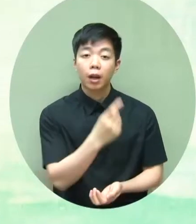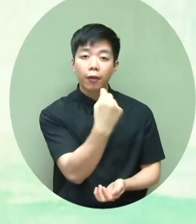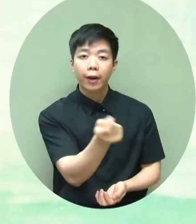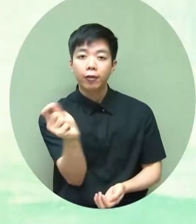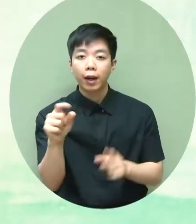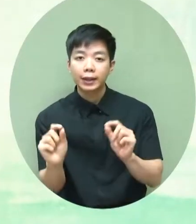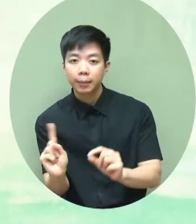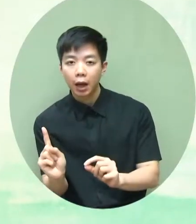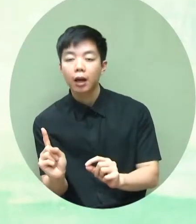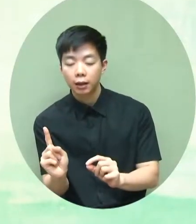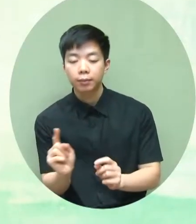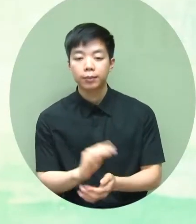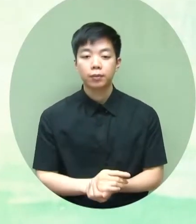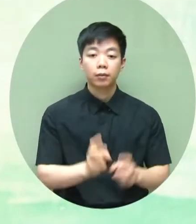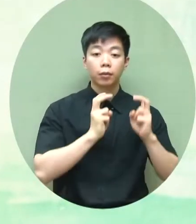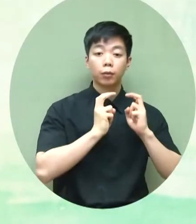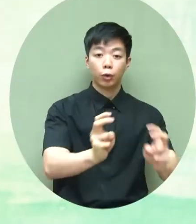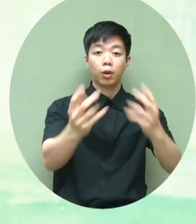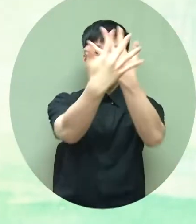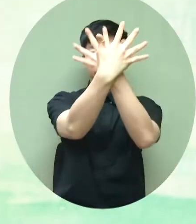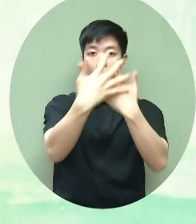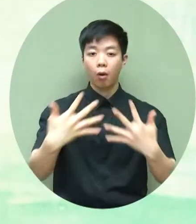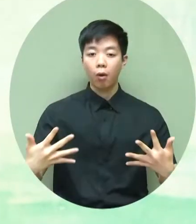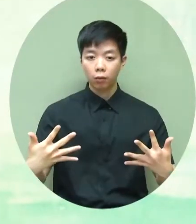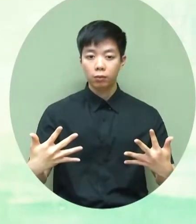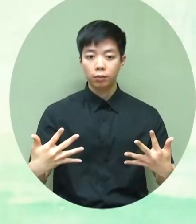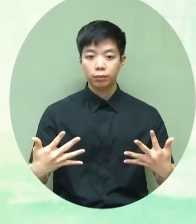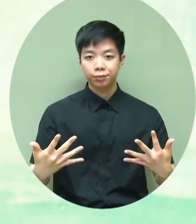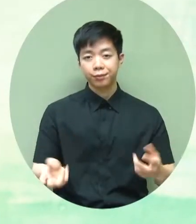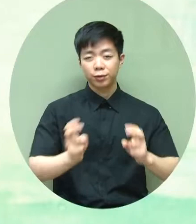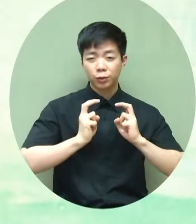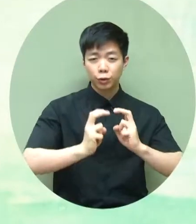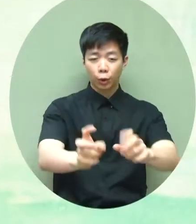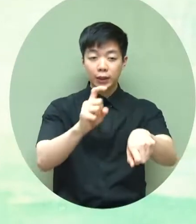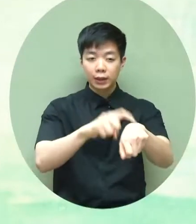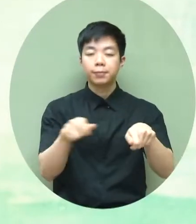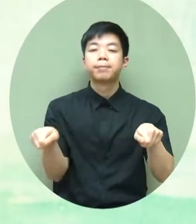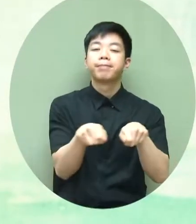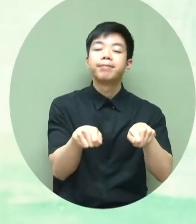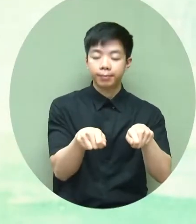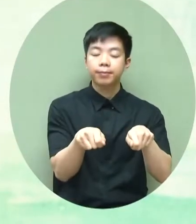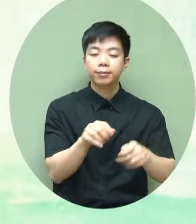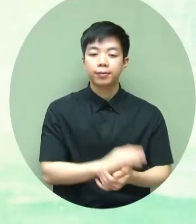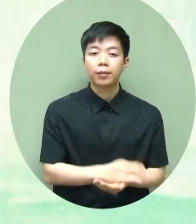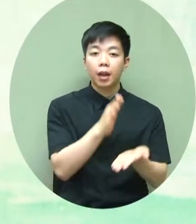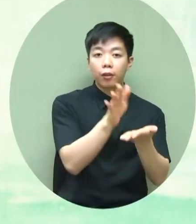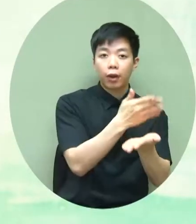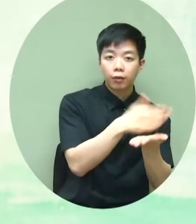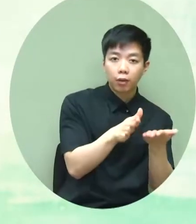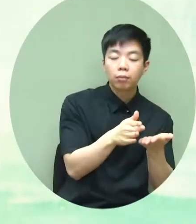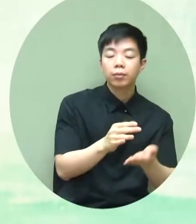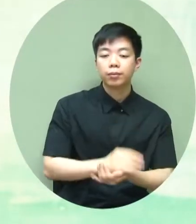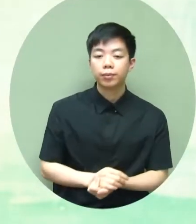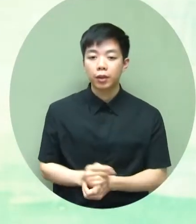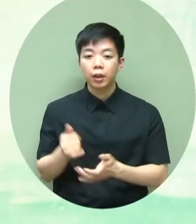be triage or diversion. So when passengers need to take the train service, the traveling time